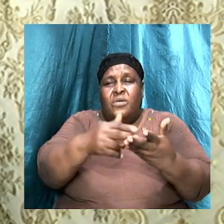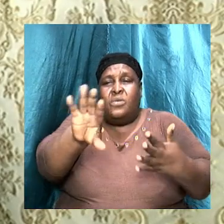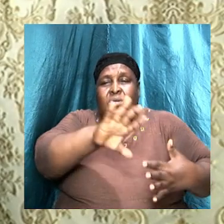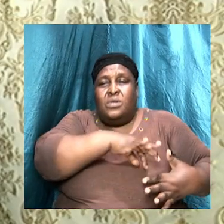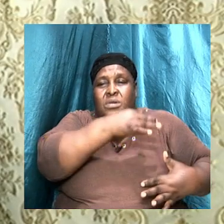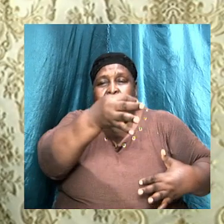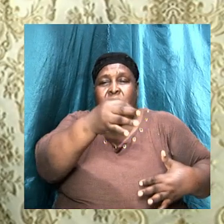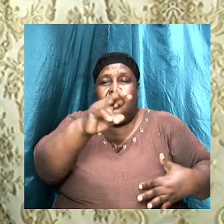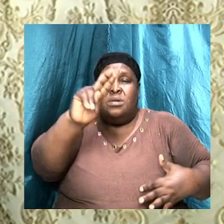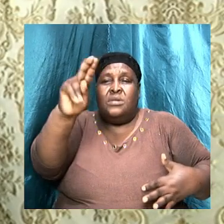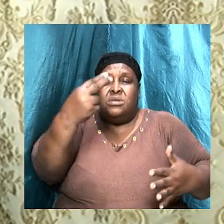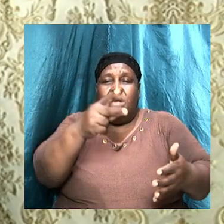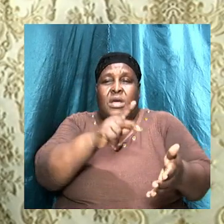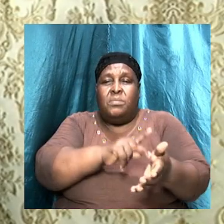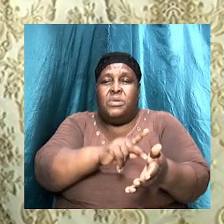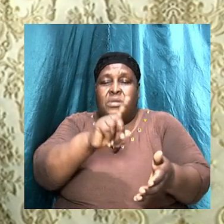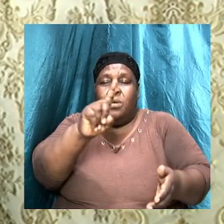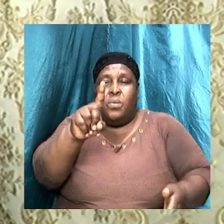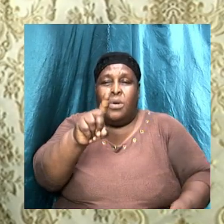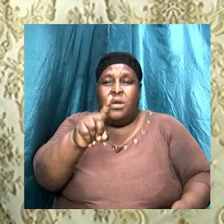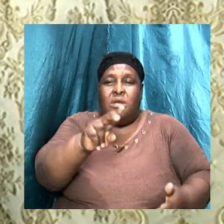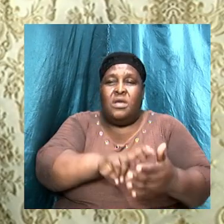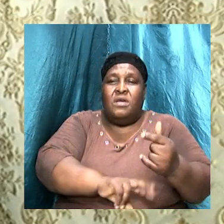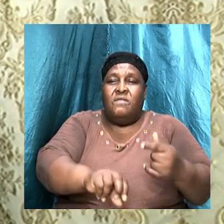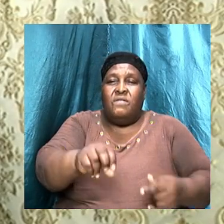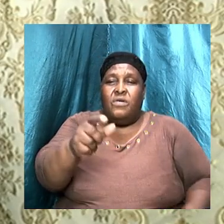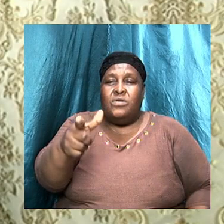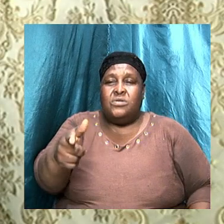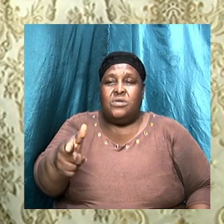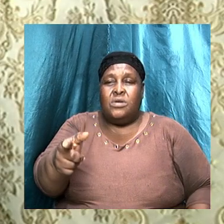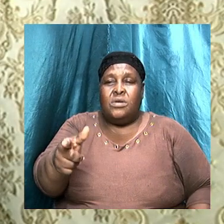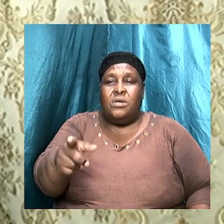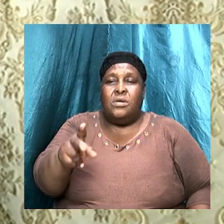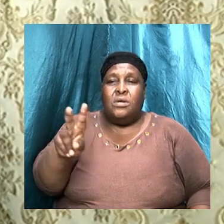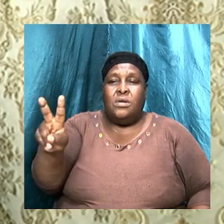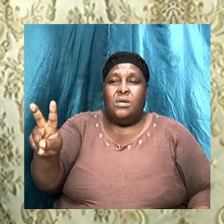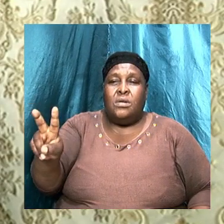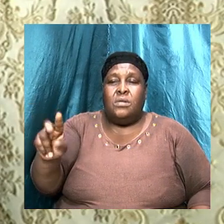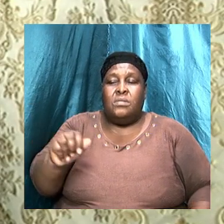1, verses 21 and 22.